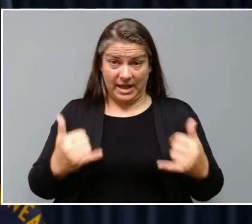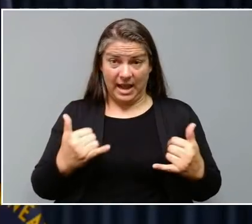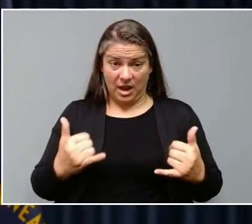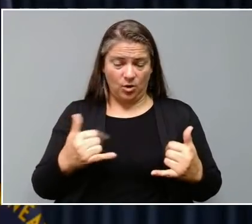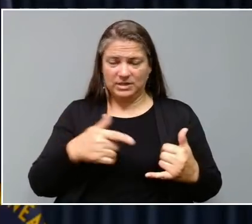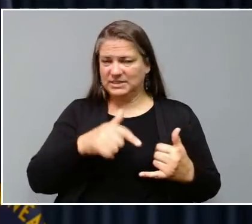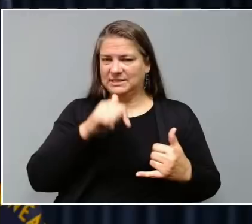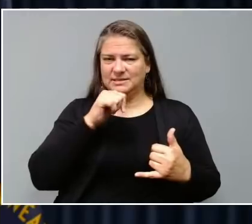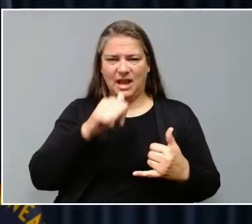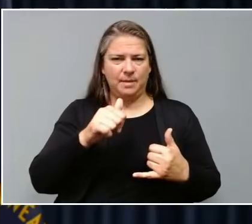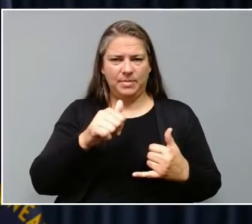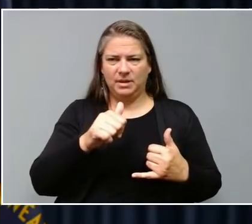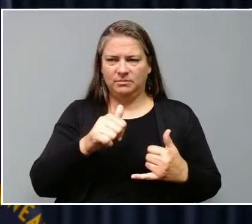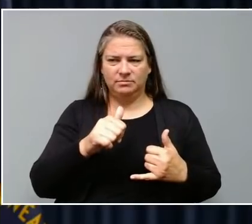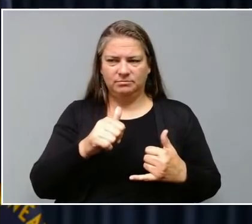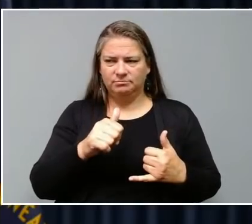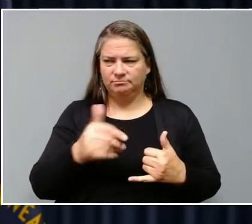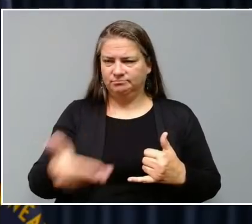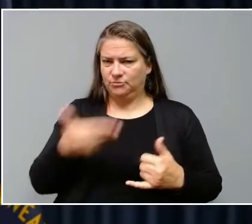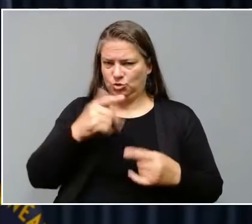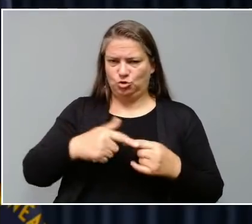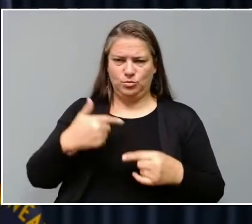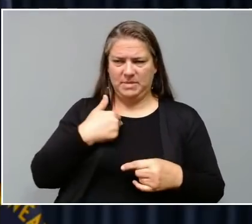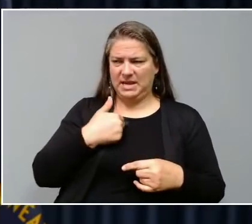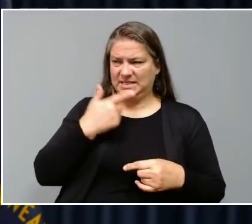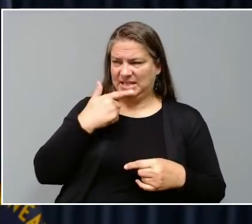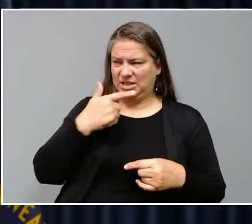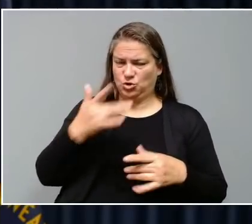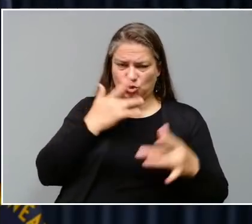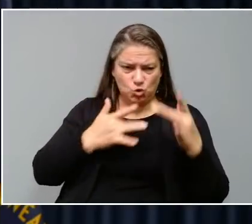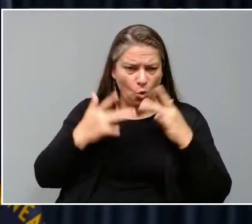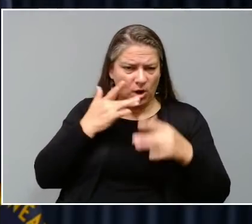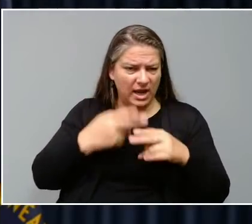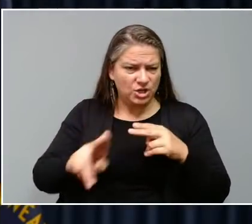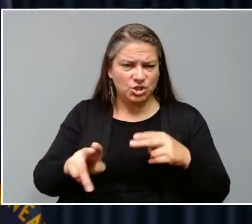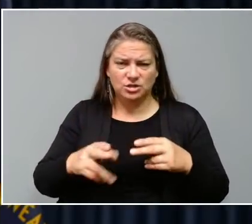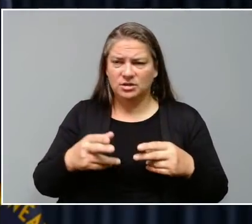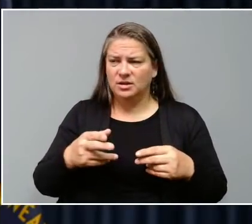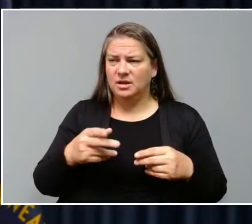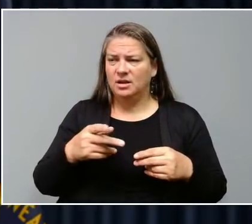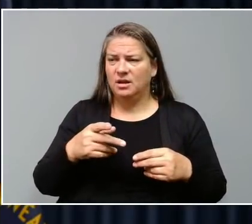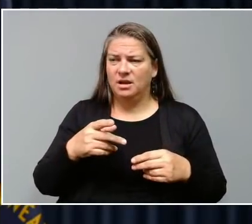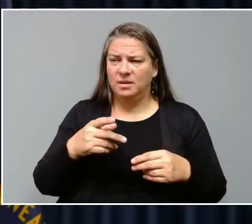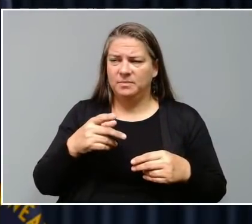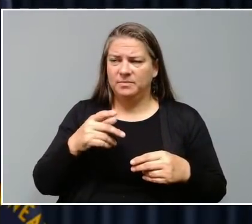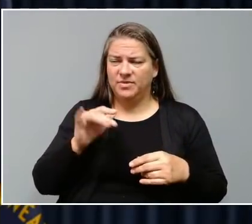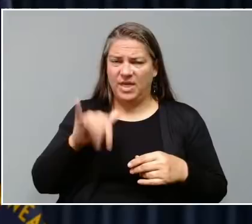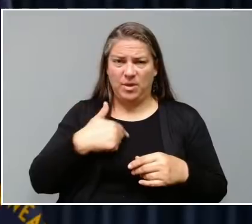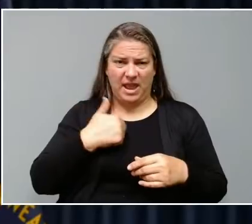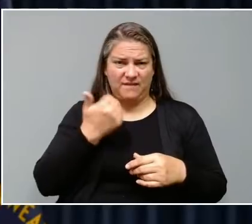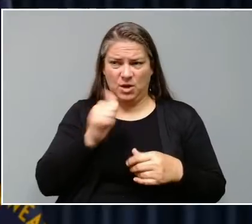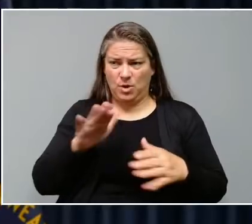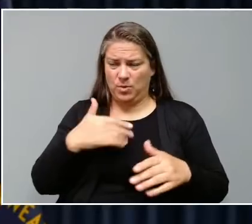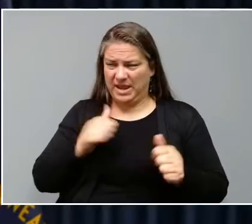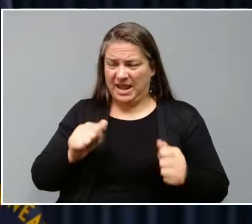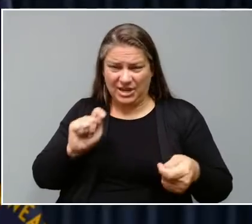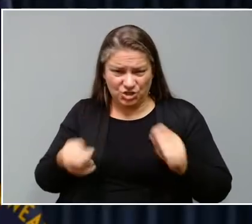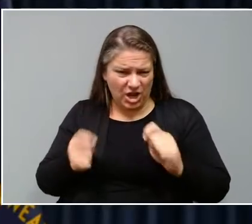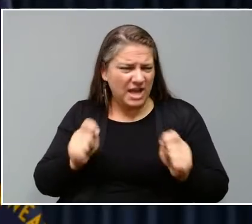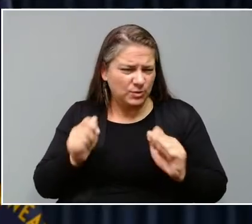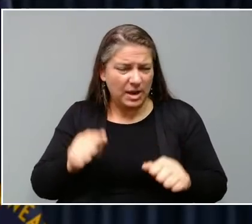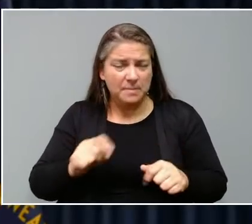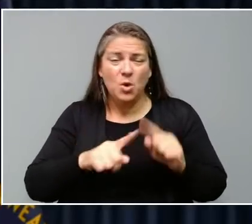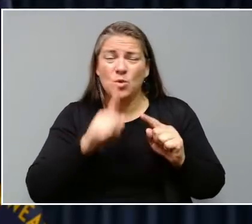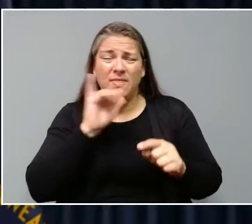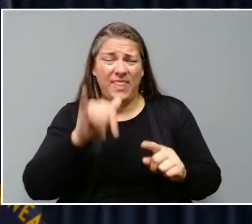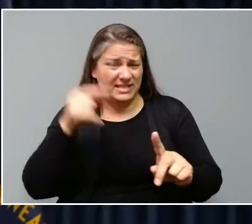to me that there is a shortage, that there is not a way that we can adjust. But I think it makes the point that means we have that many